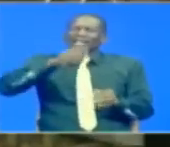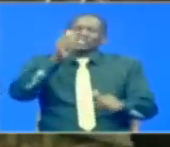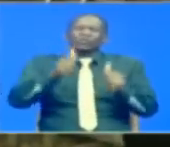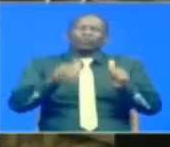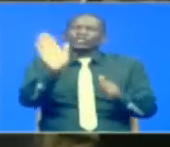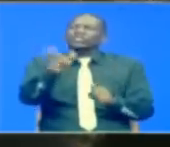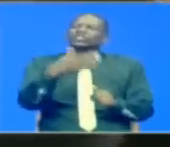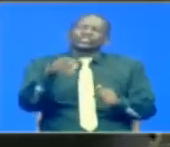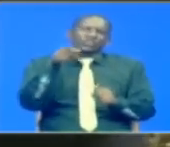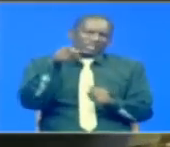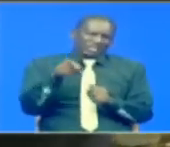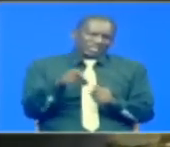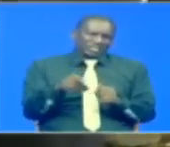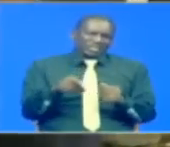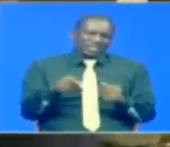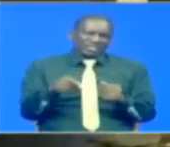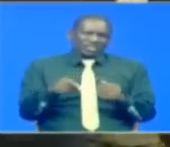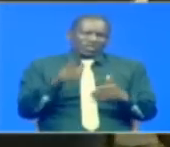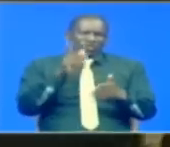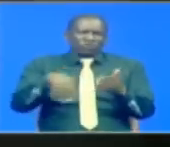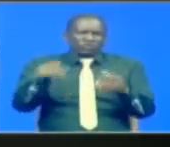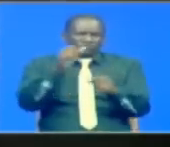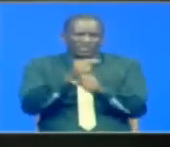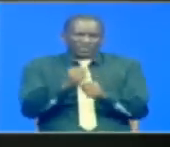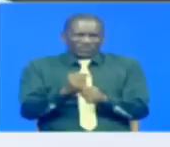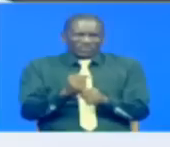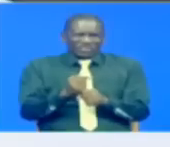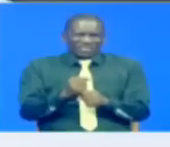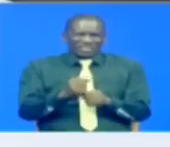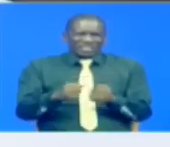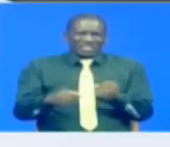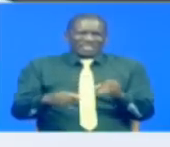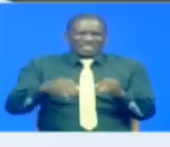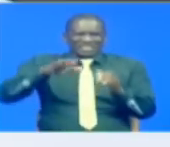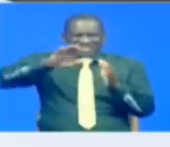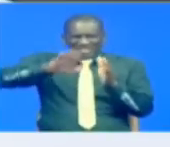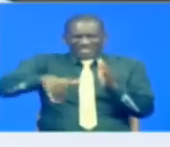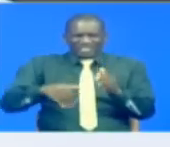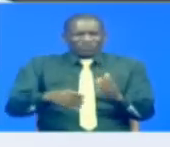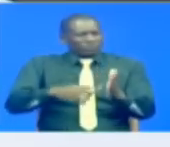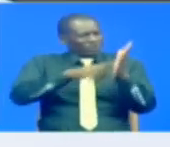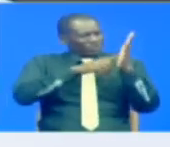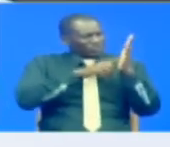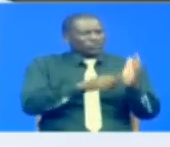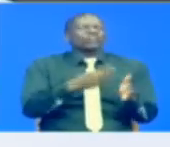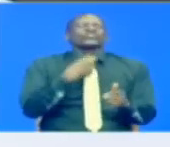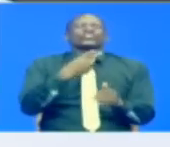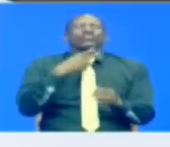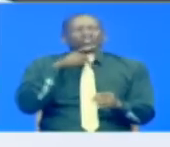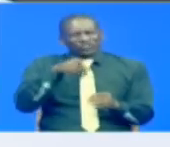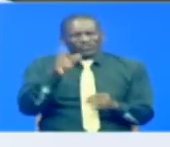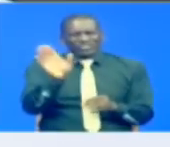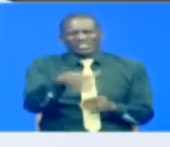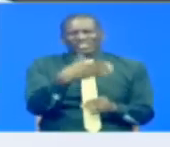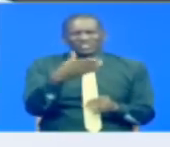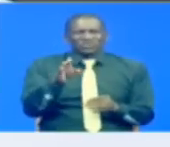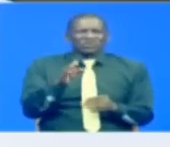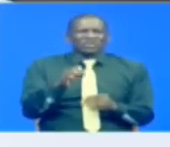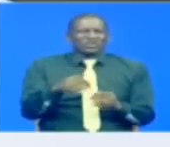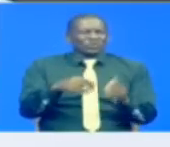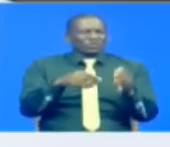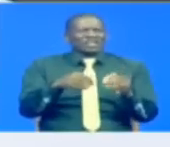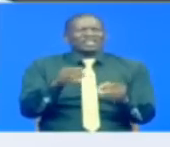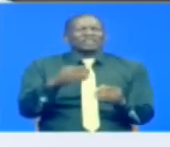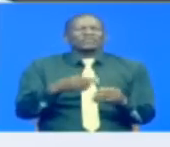dancing to. And what we will do is we will, later in this broadcast, reveal which song it was by playing back